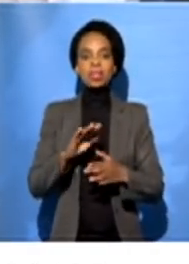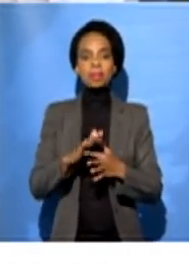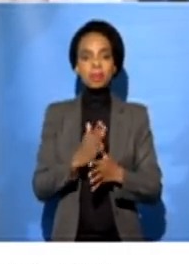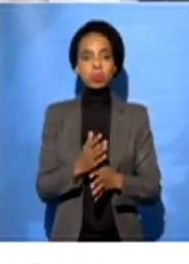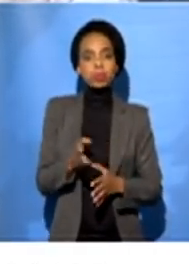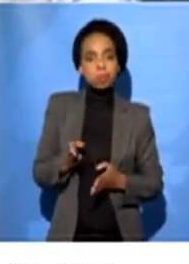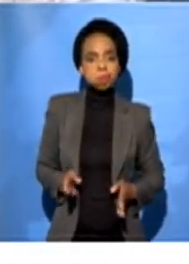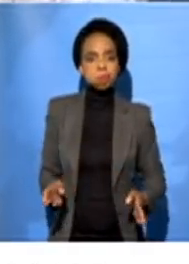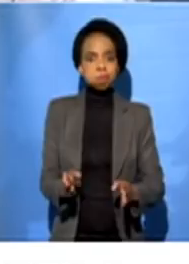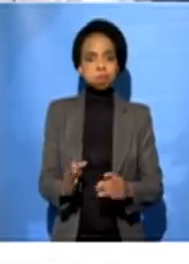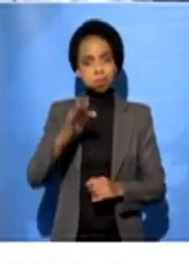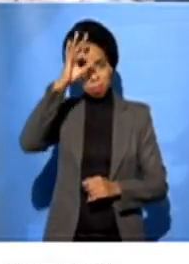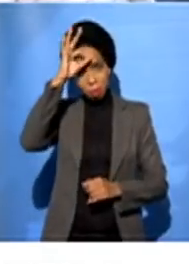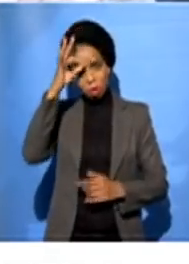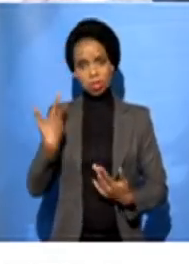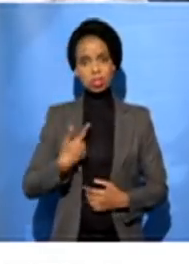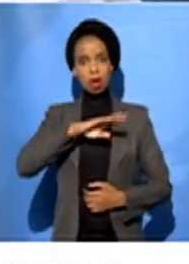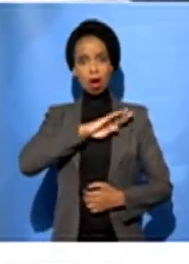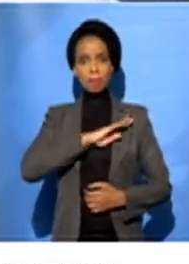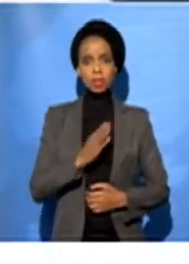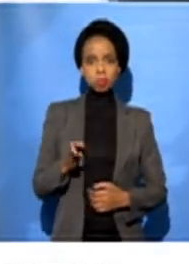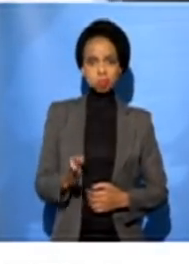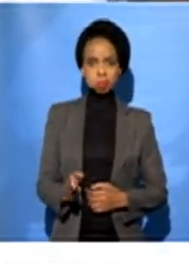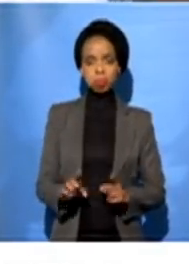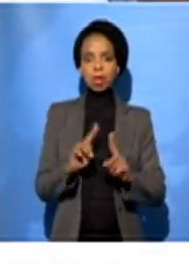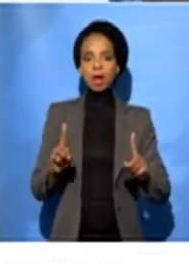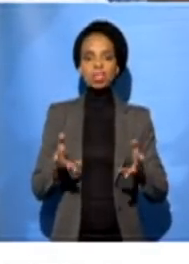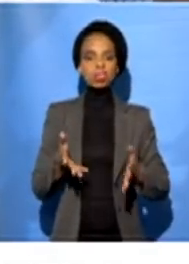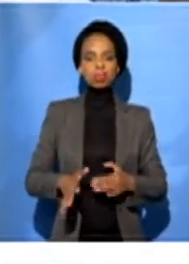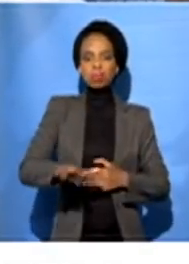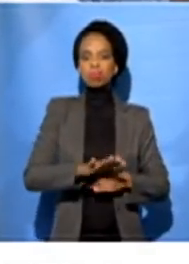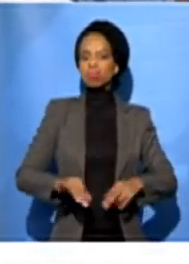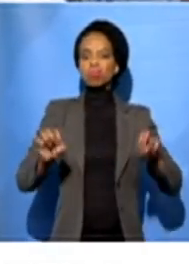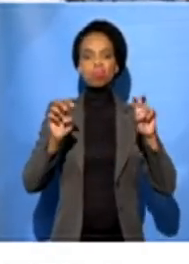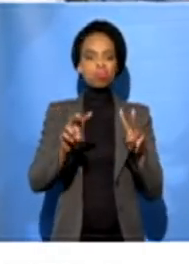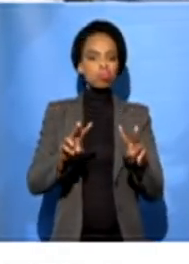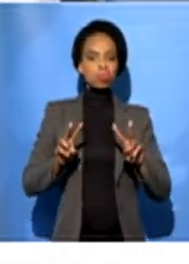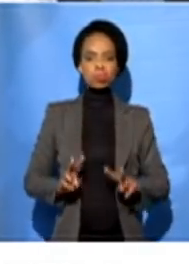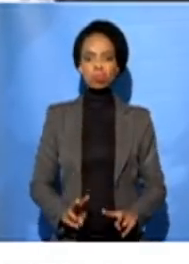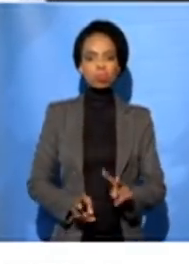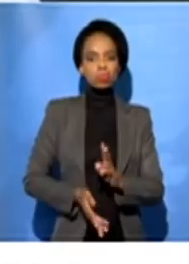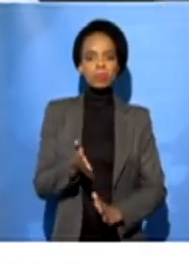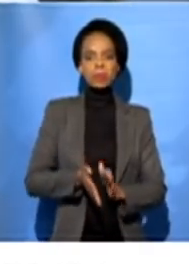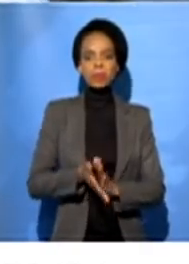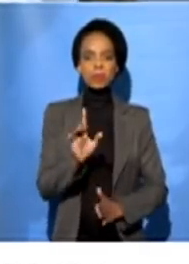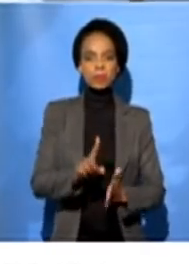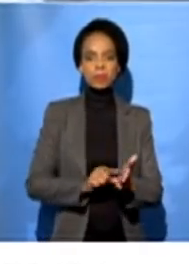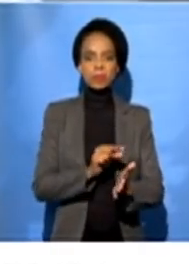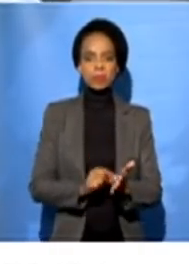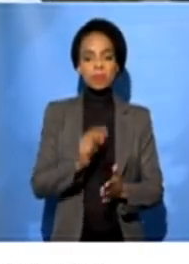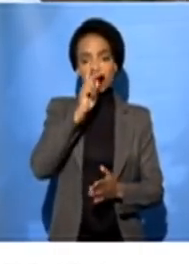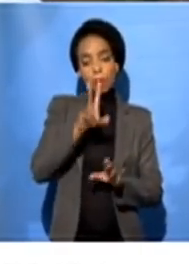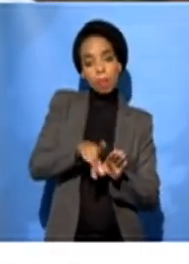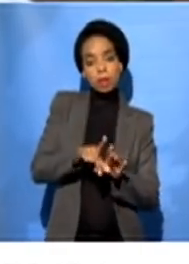police presence and the army on standby and so on, but it was very calm. Looking at voter participation